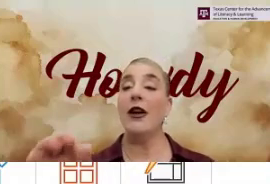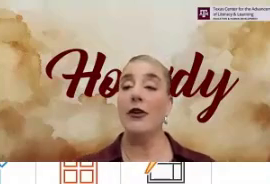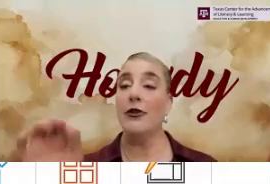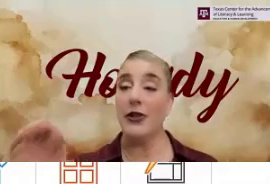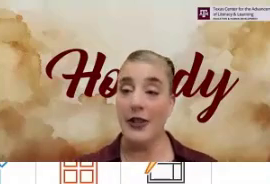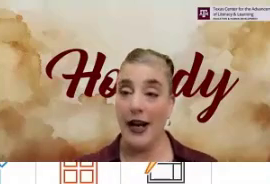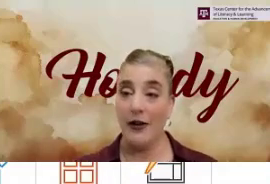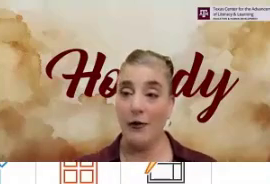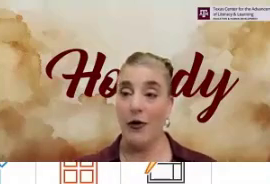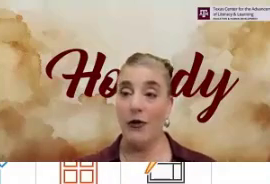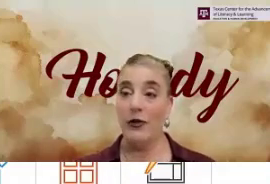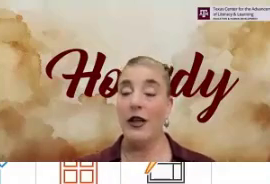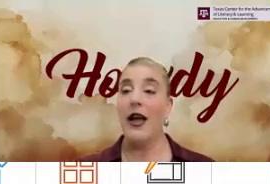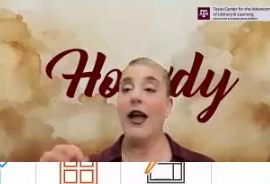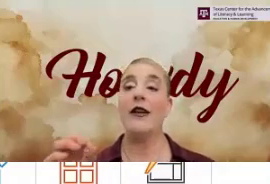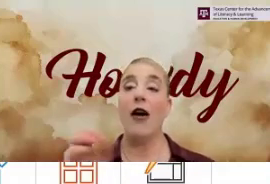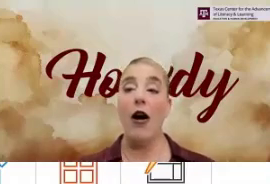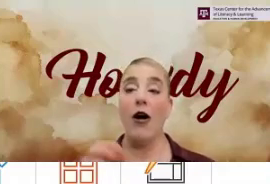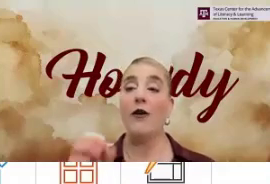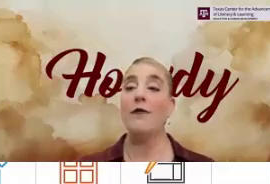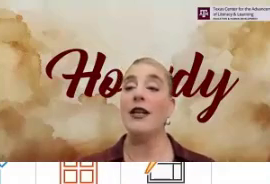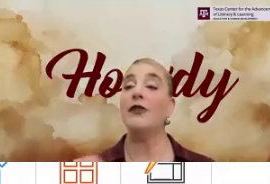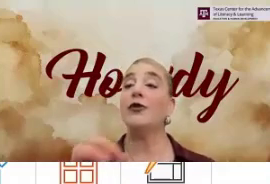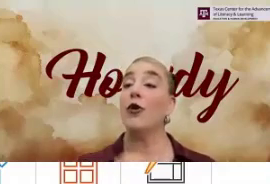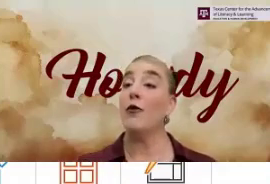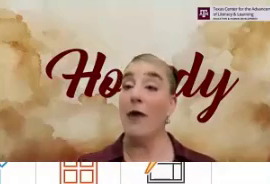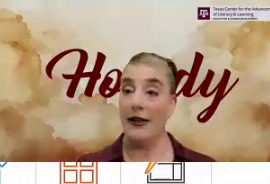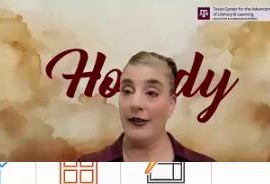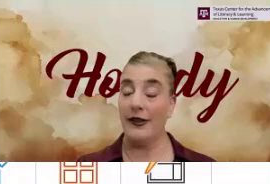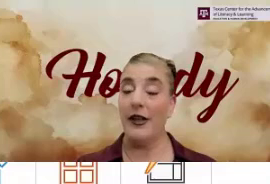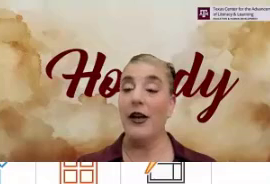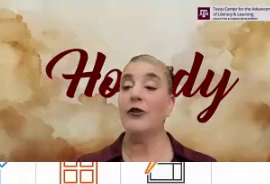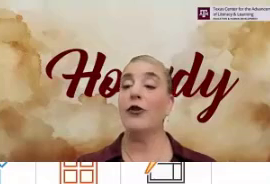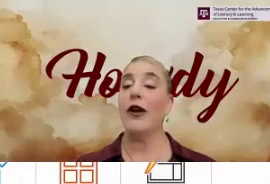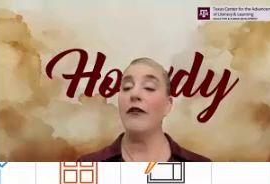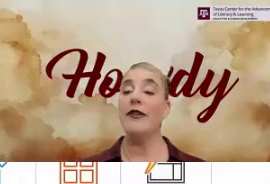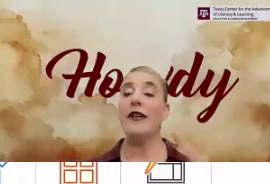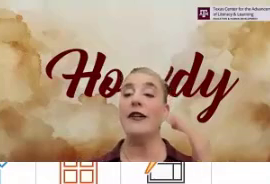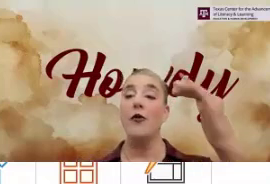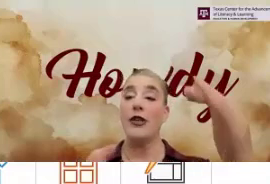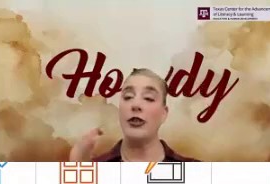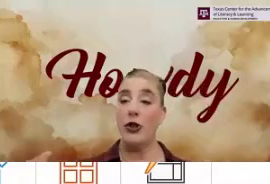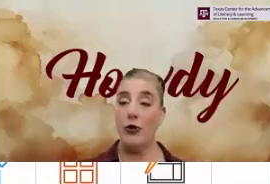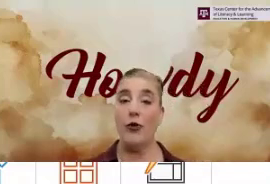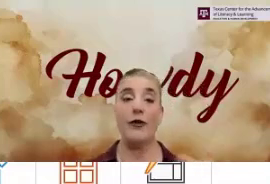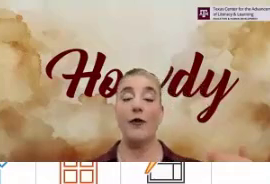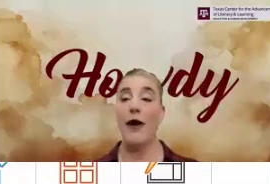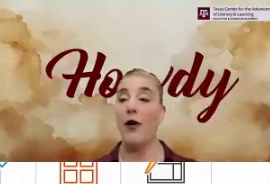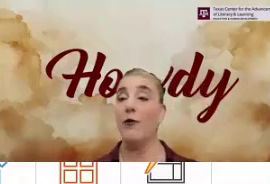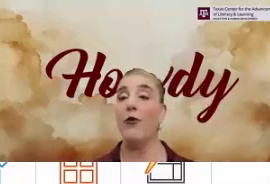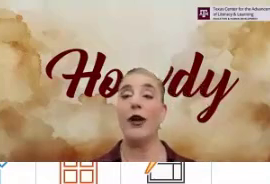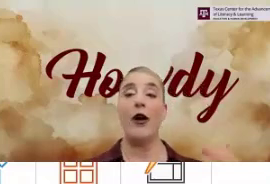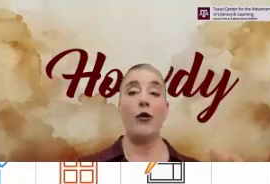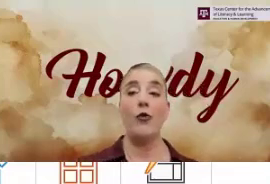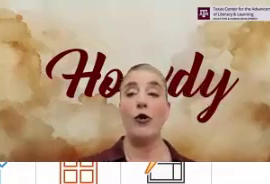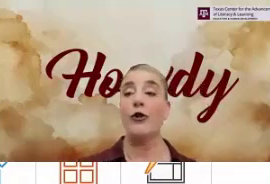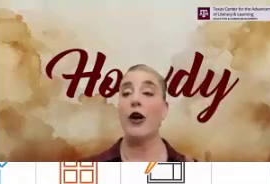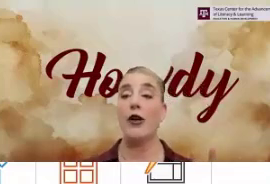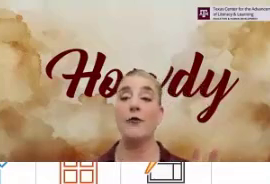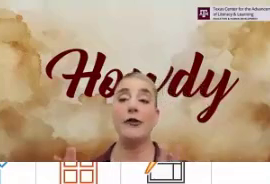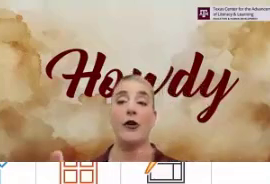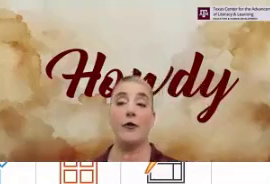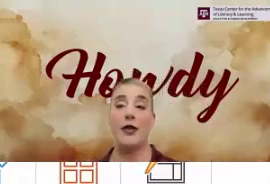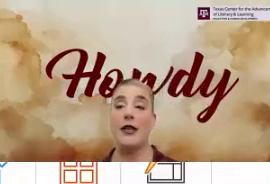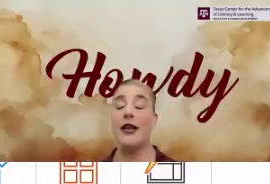U means understandable. And R means robust. So everything that we do with our PowerPoint, our